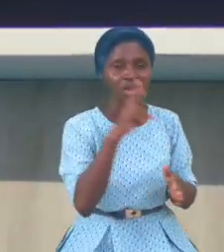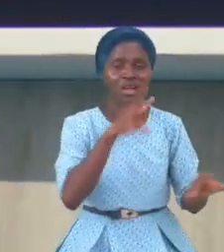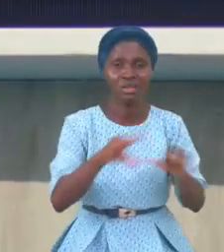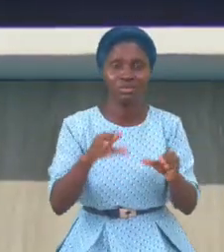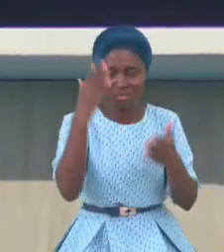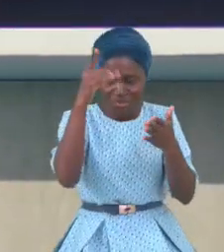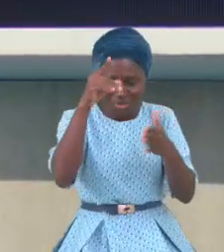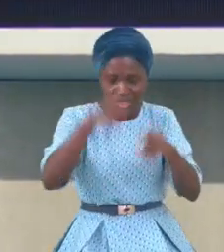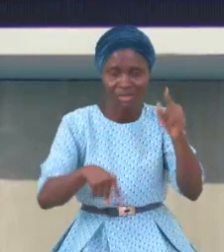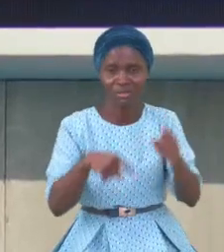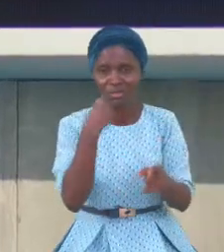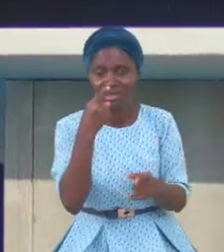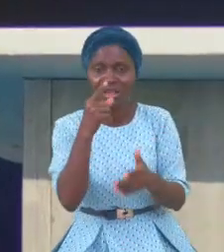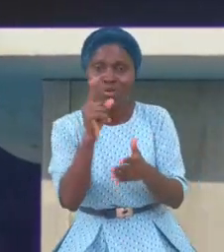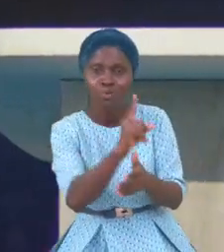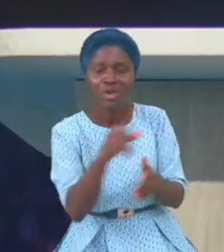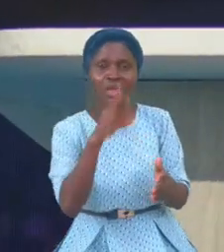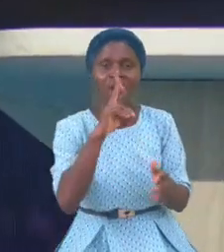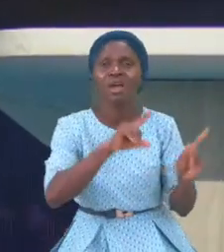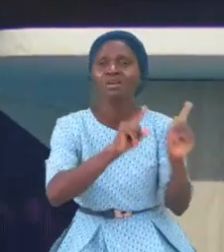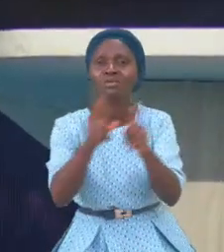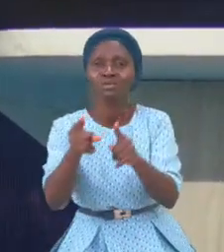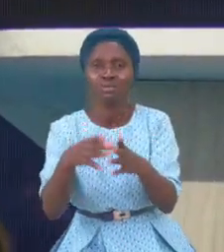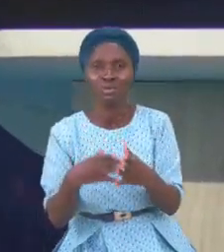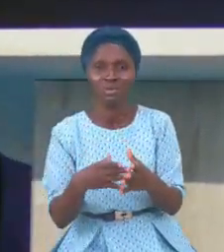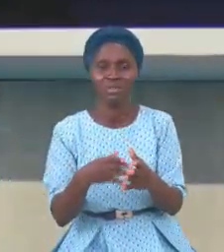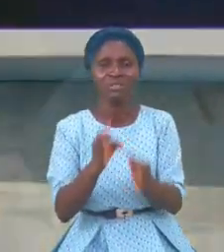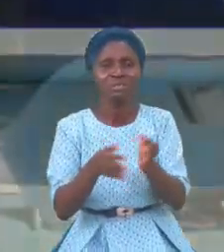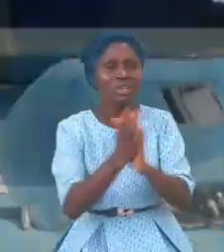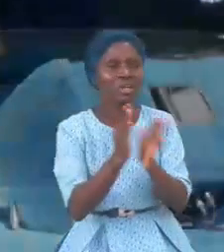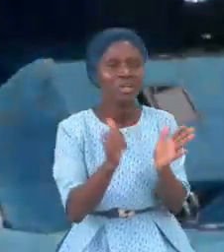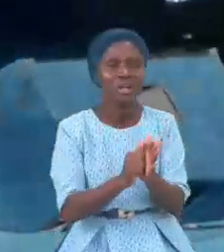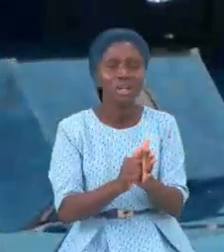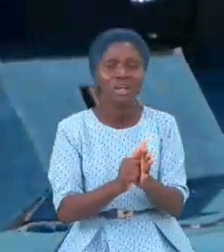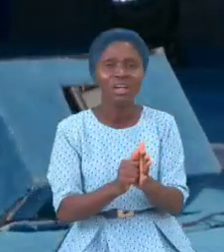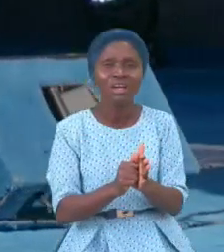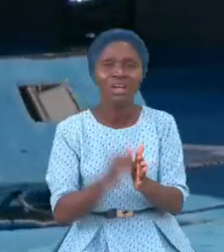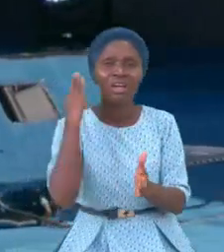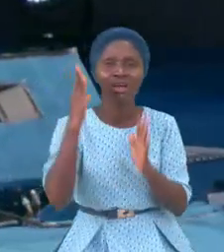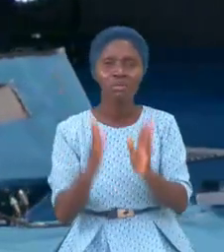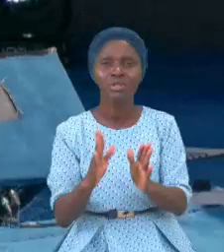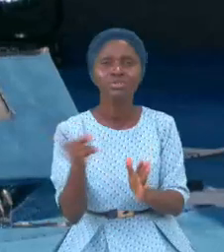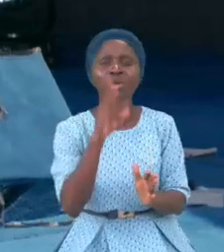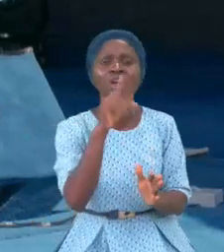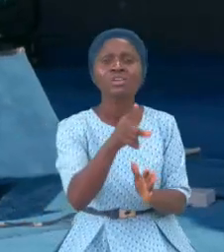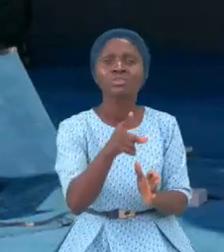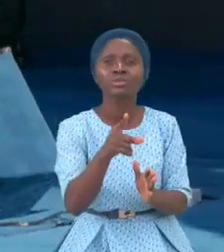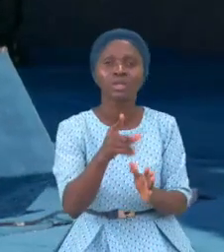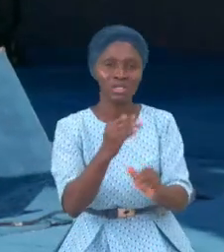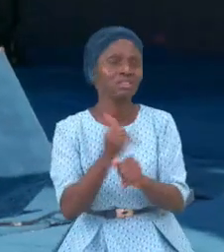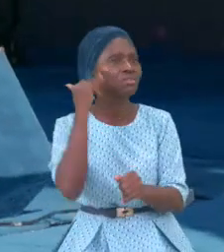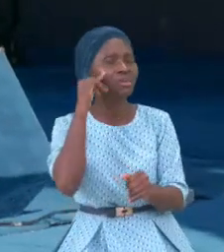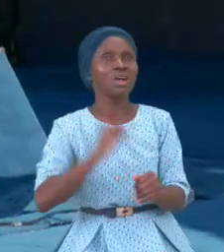Hey, Pastor so-and-so, where are you? He takes the phone. I am somewhere. Where are you?